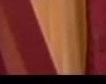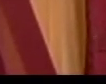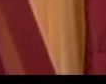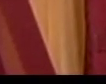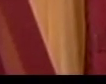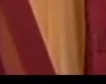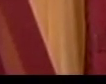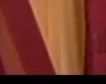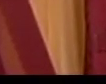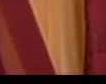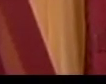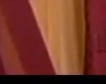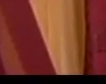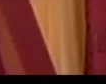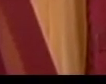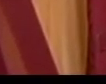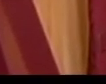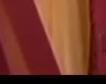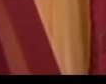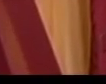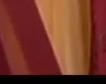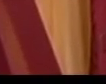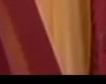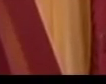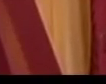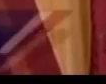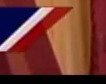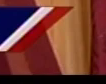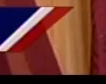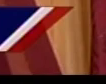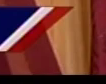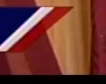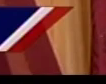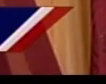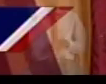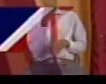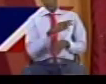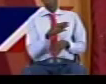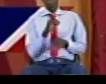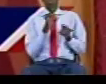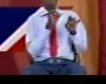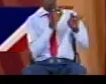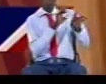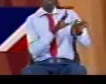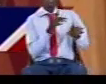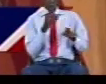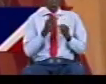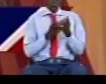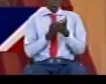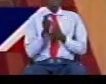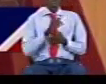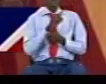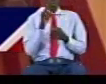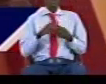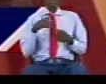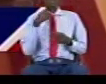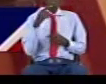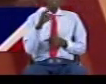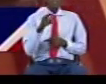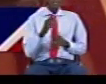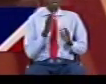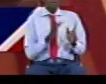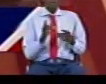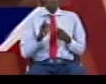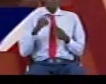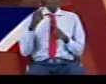they deny the truth. They despise the truth. Despise the truth. When you tell them, according to the word of